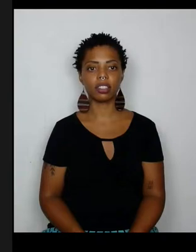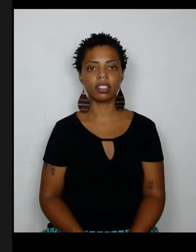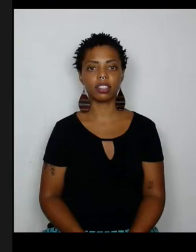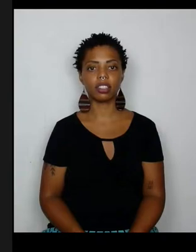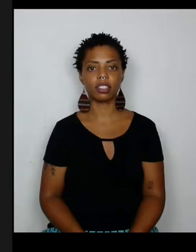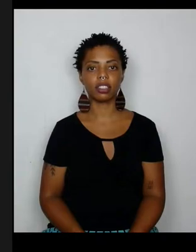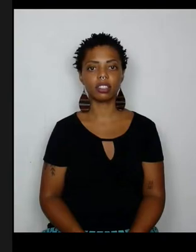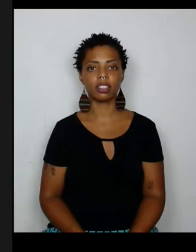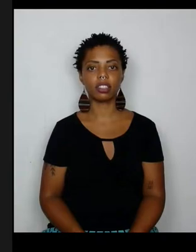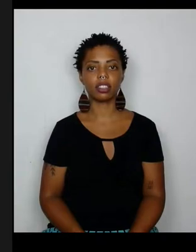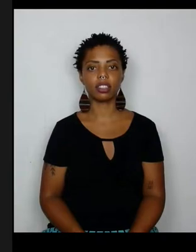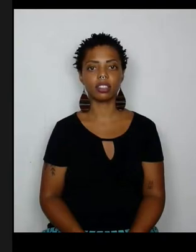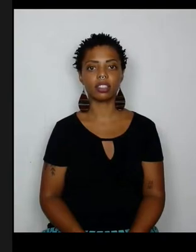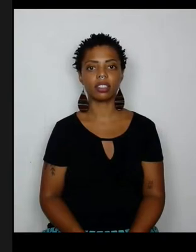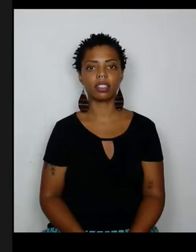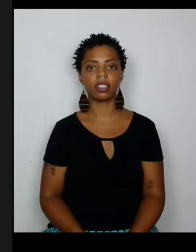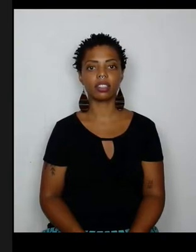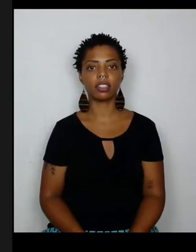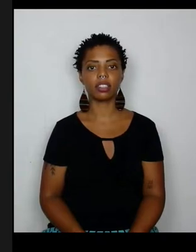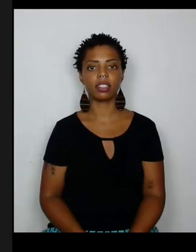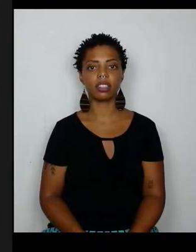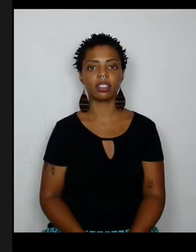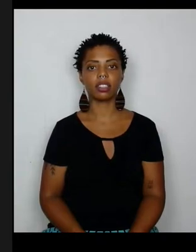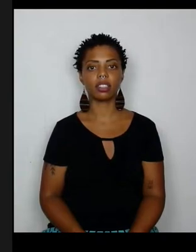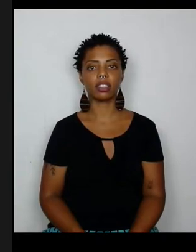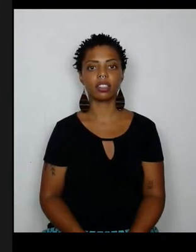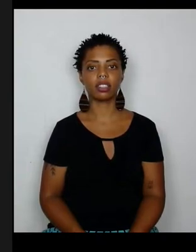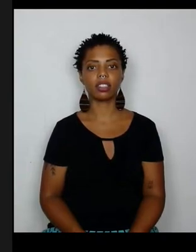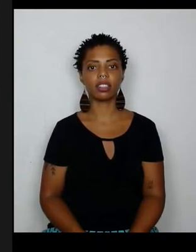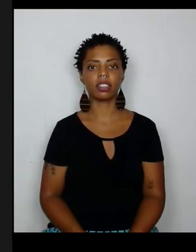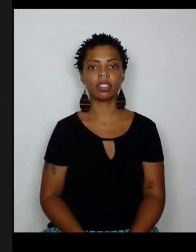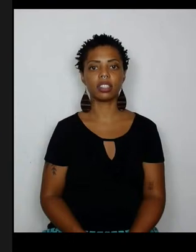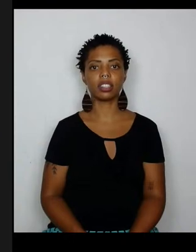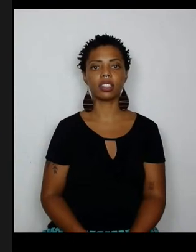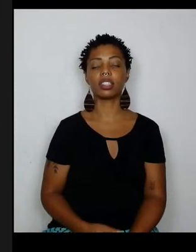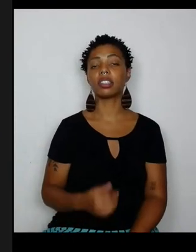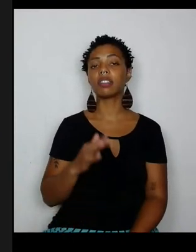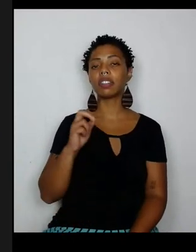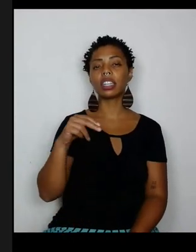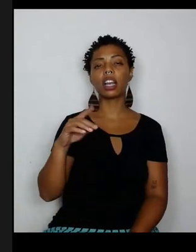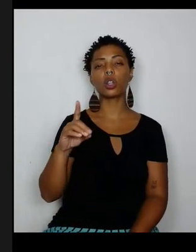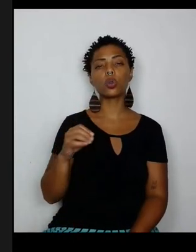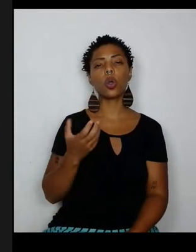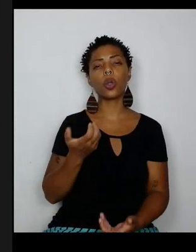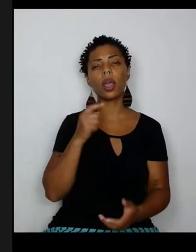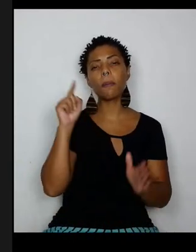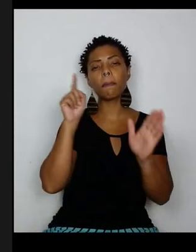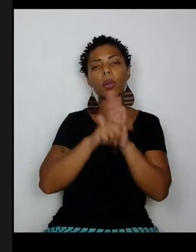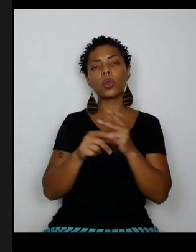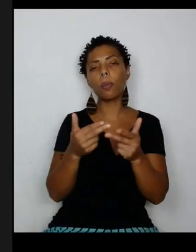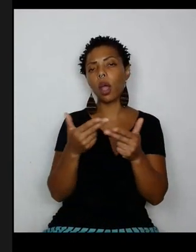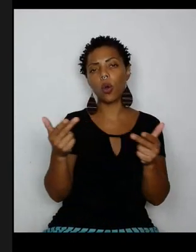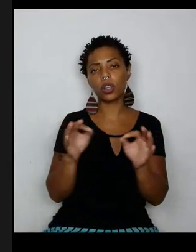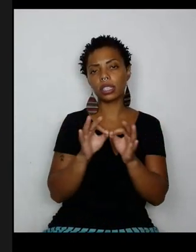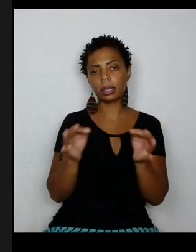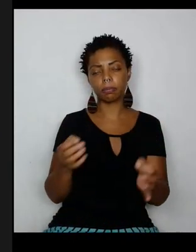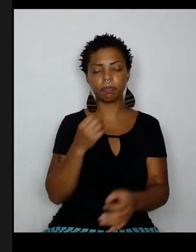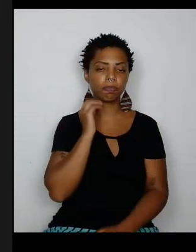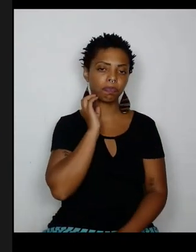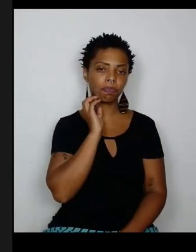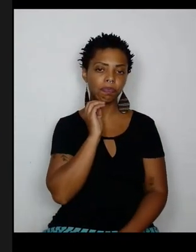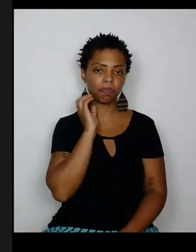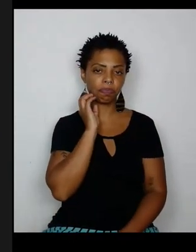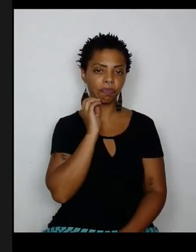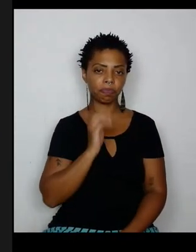so i want to ask uh if i may fernando have has the museum you know you you have